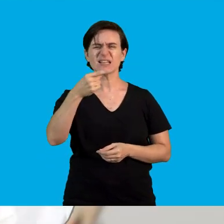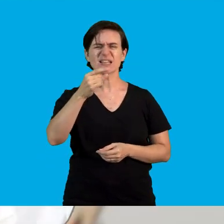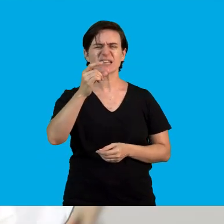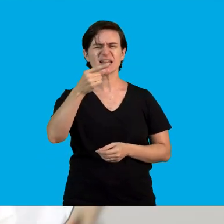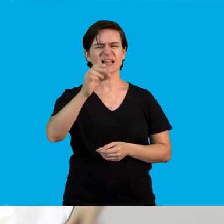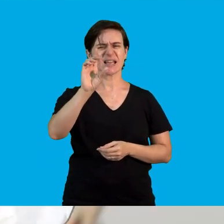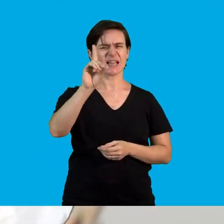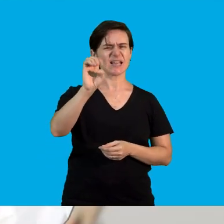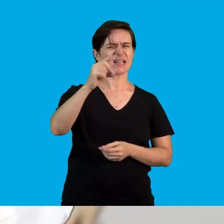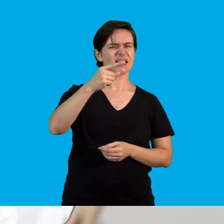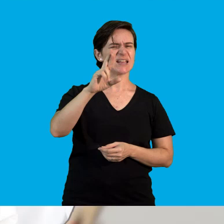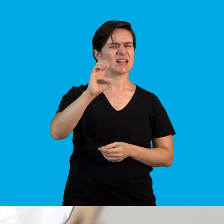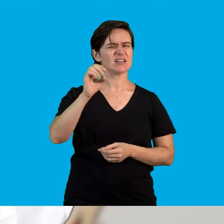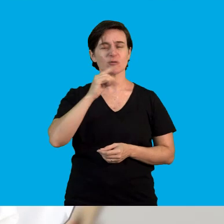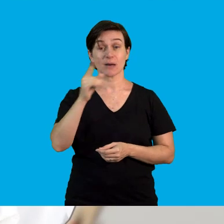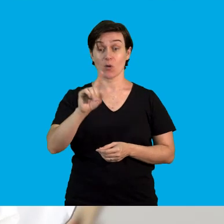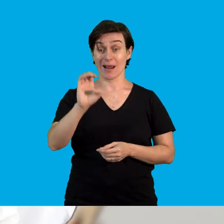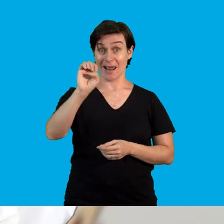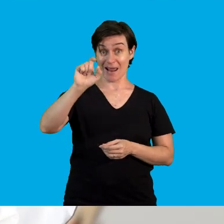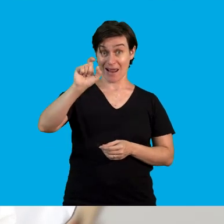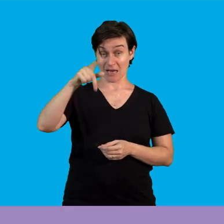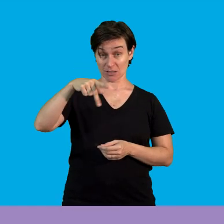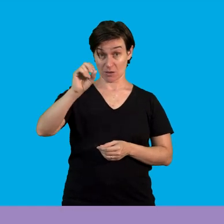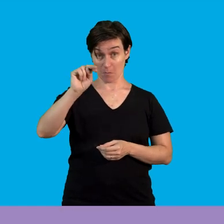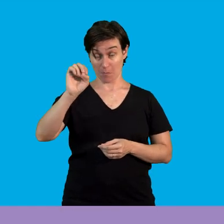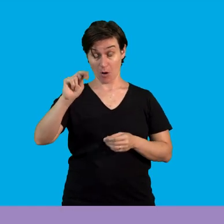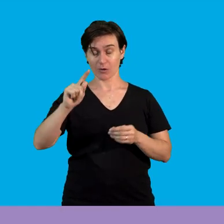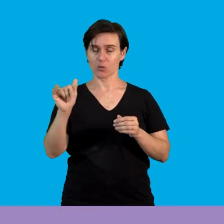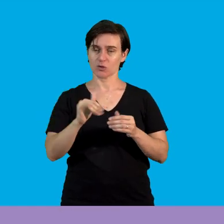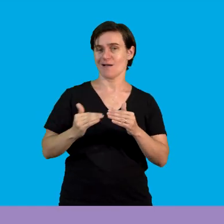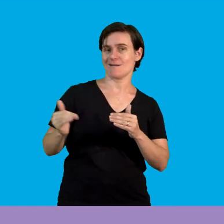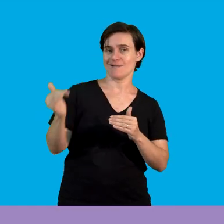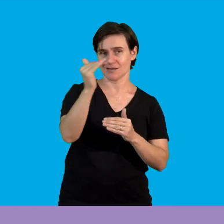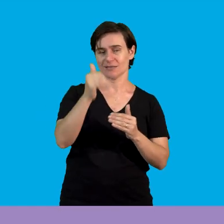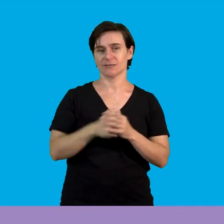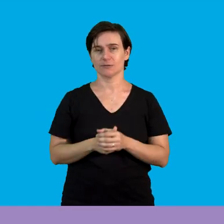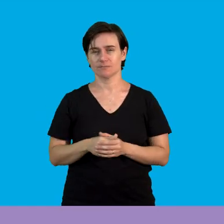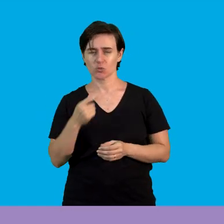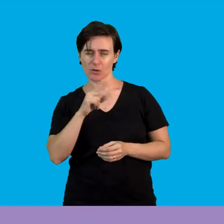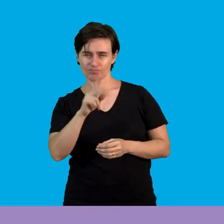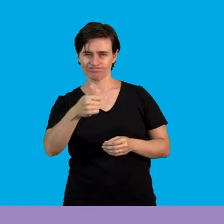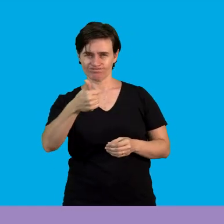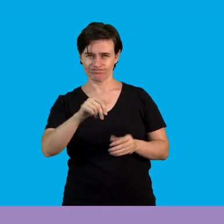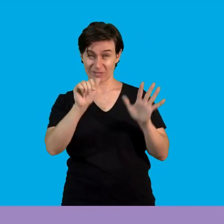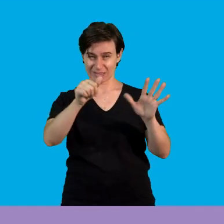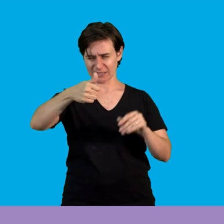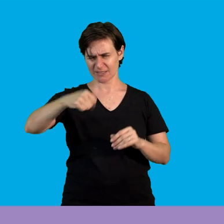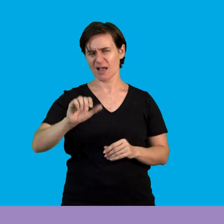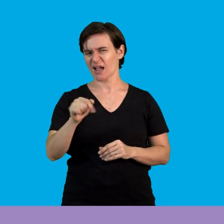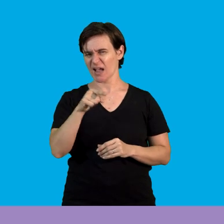highest exponent in that expression. So let's do the first part, which is writing it in a descending